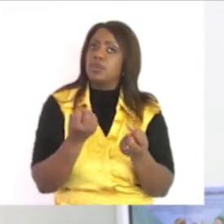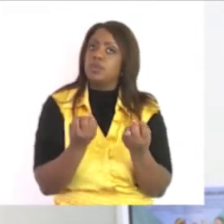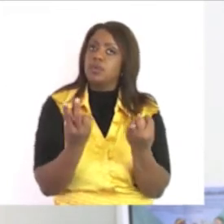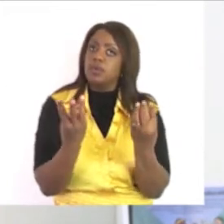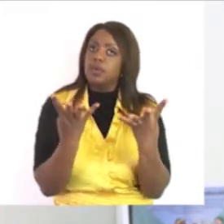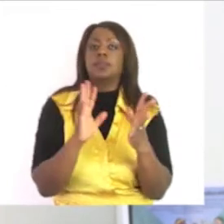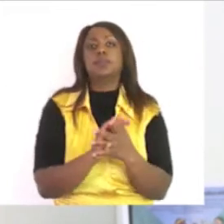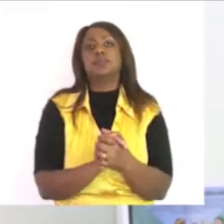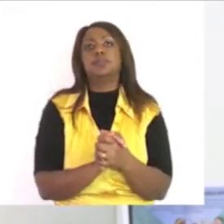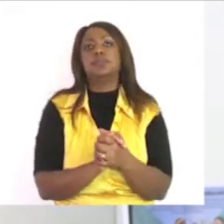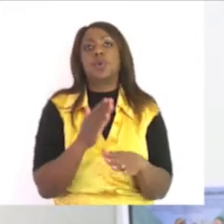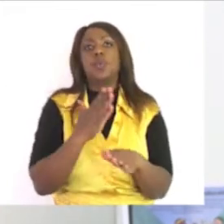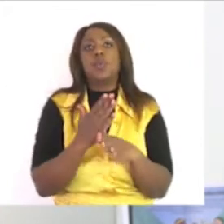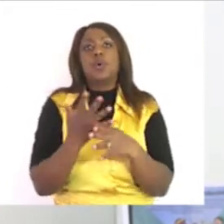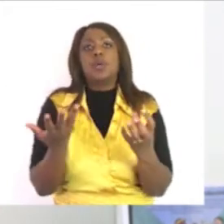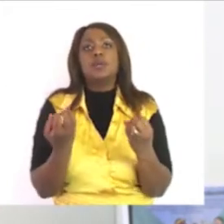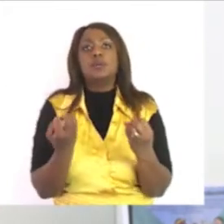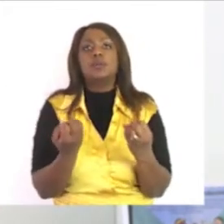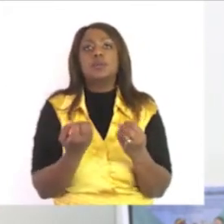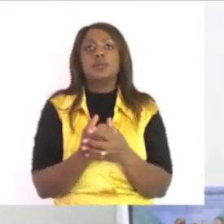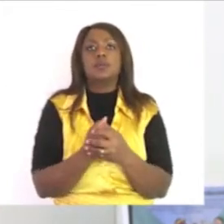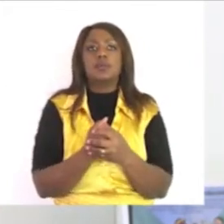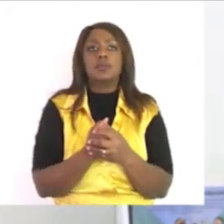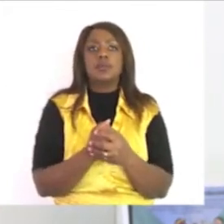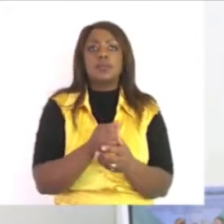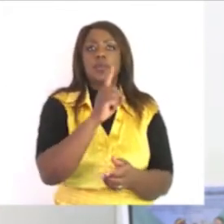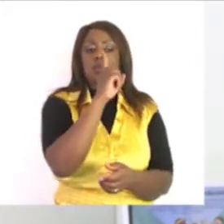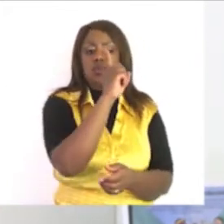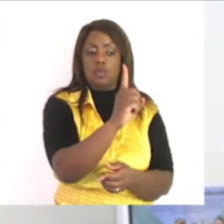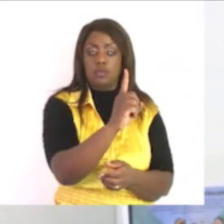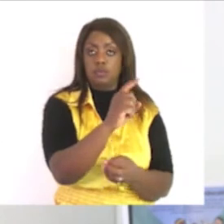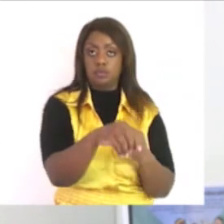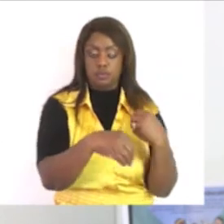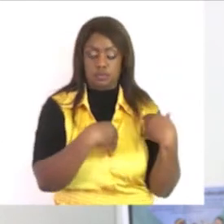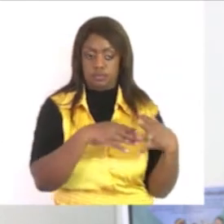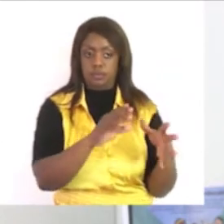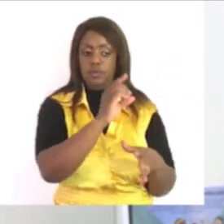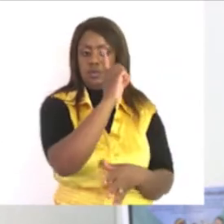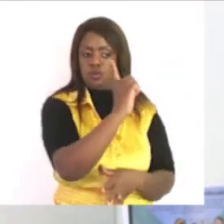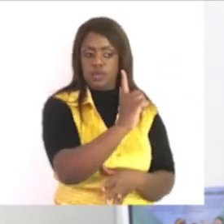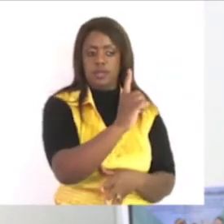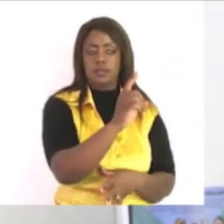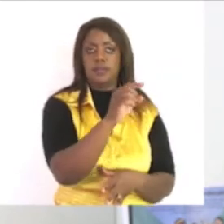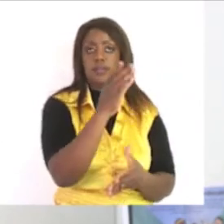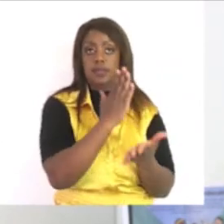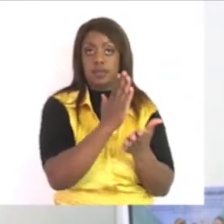find it between these two values, and I'll start with the bigger one, which